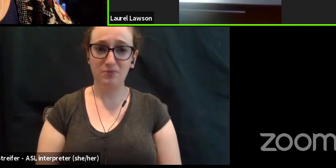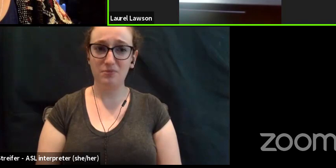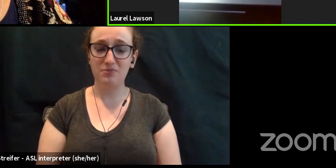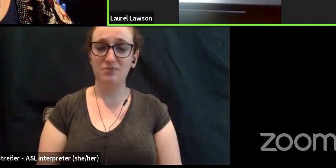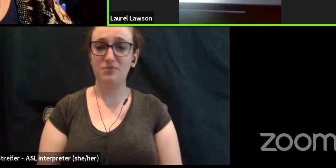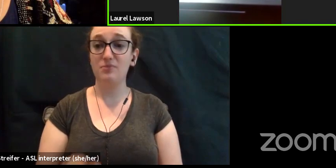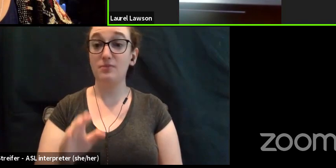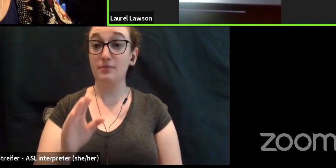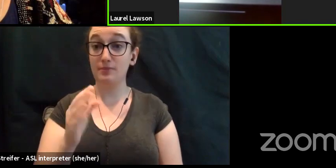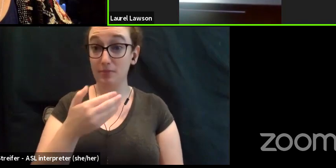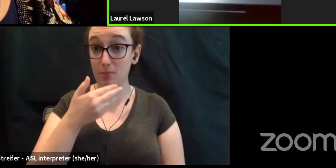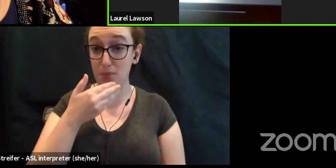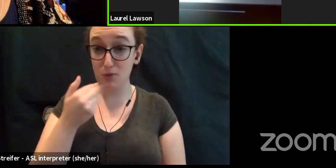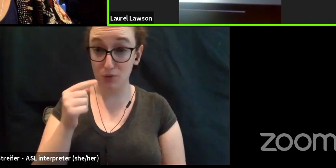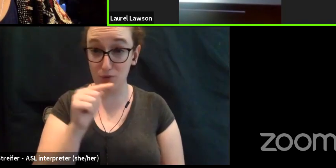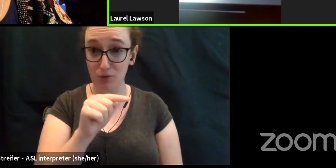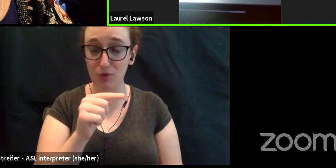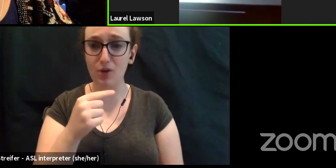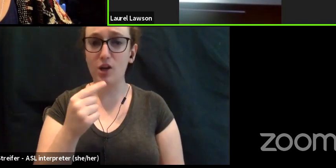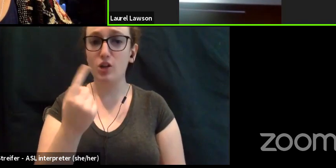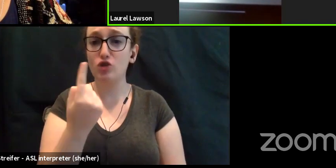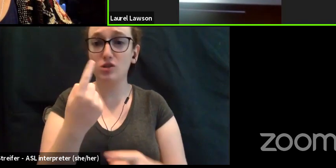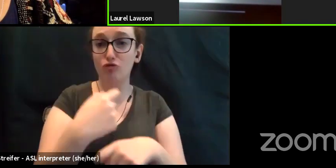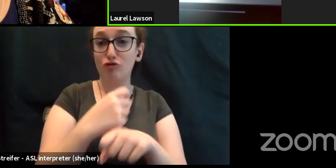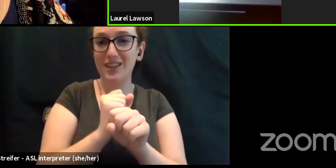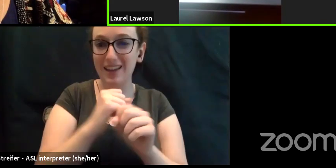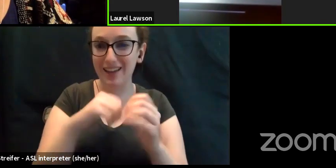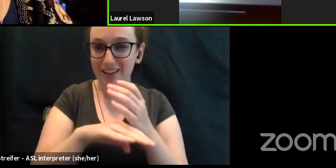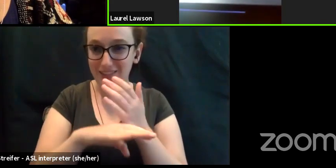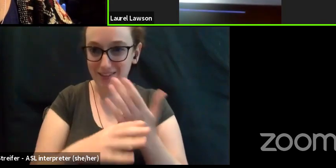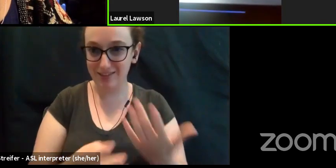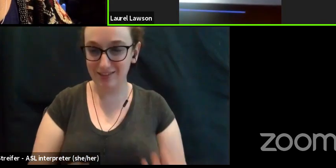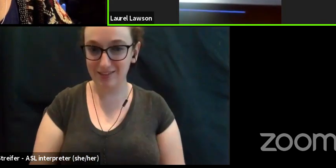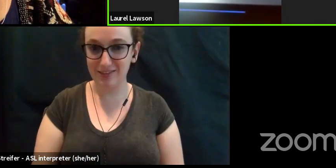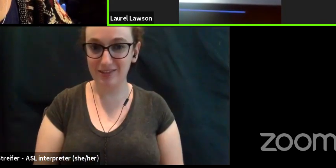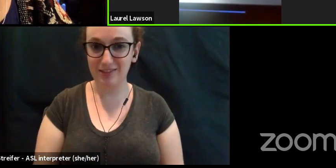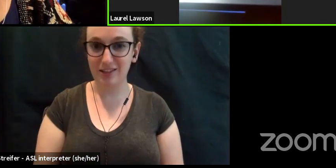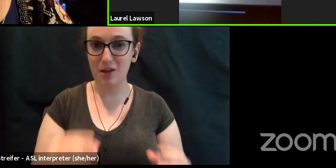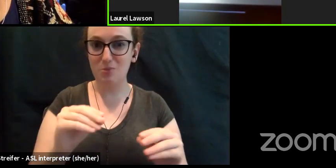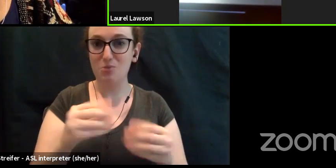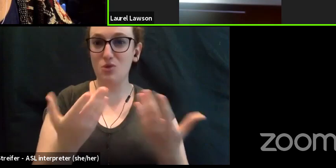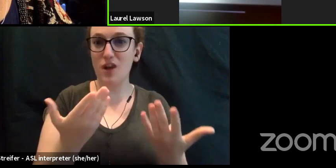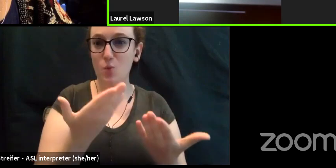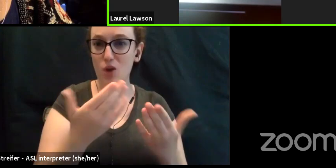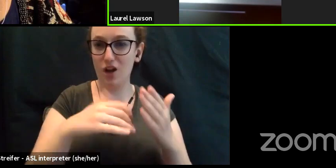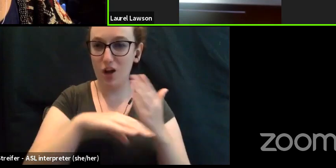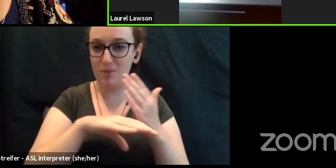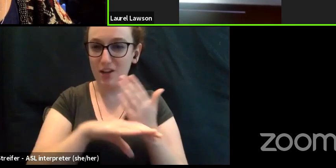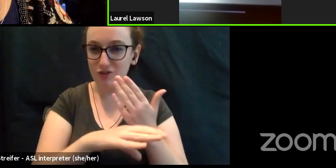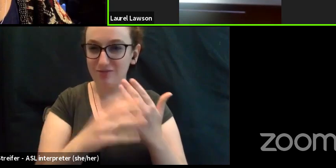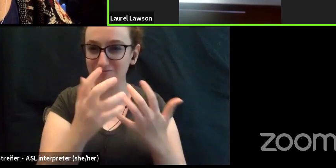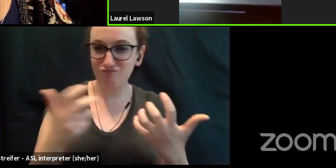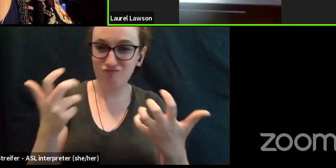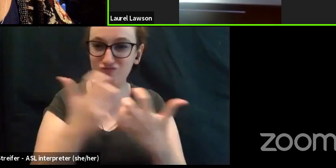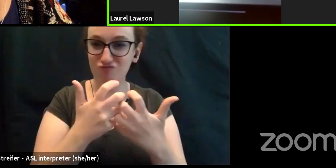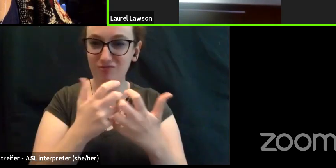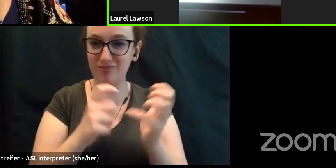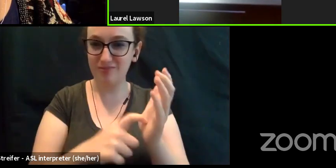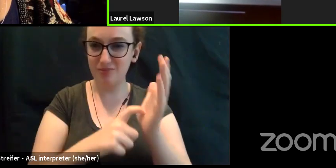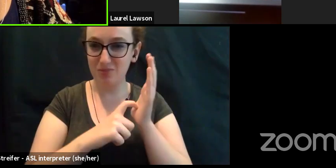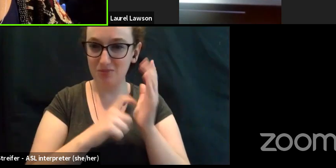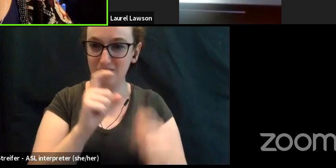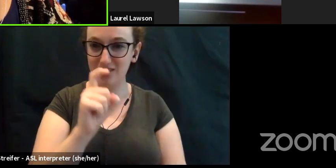than simply creating access, providing whatever accommodation is appropriate.